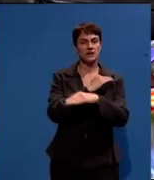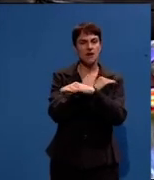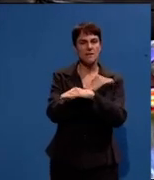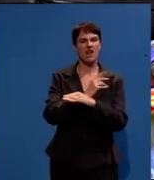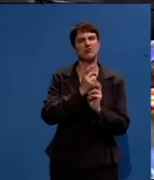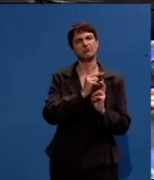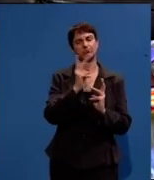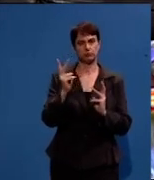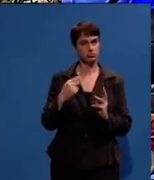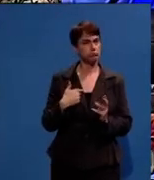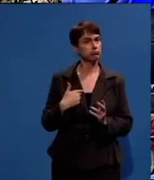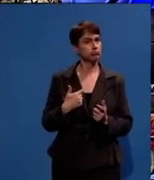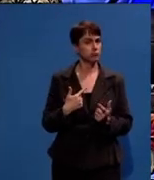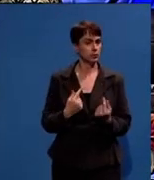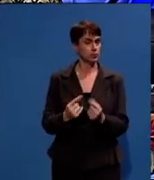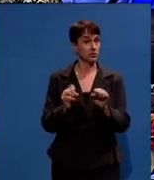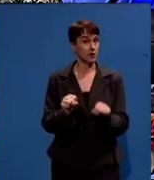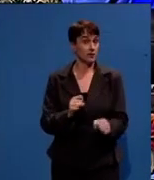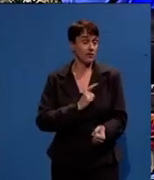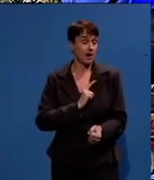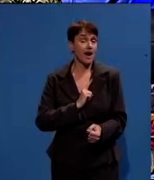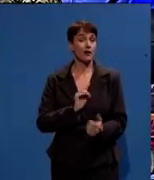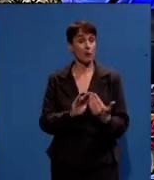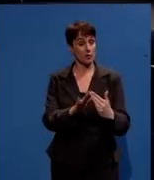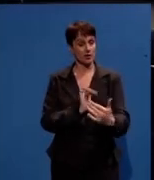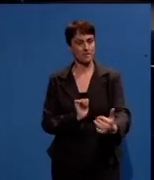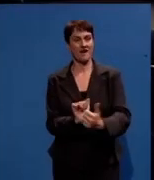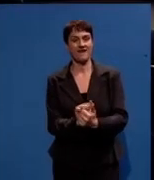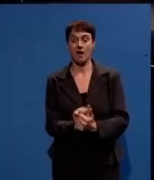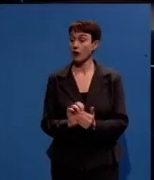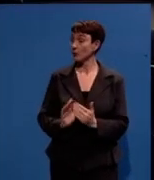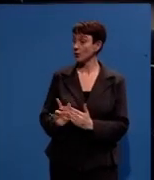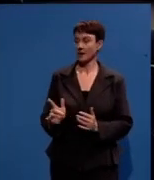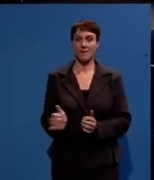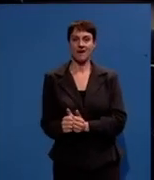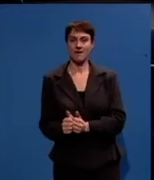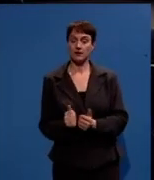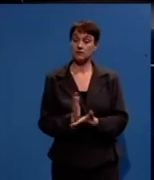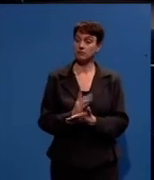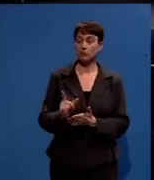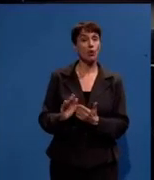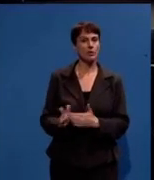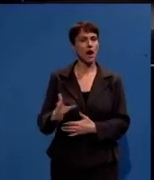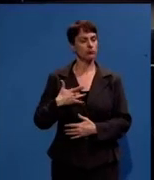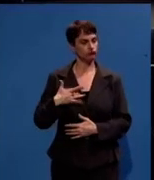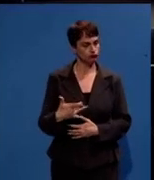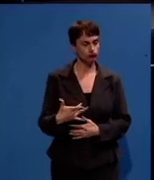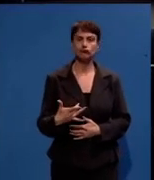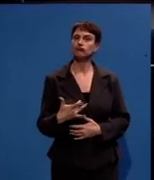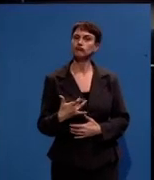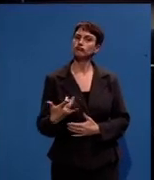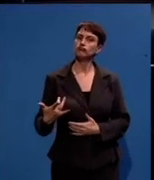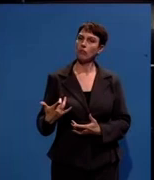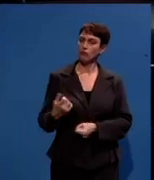been able to do because we partner with communities, and some of the communities actually volunteer to work in our